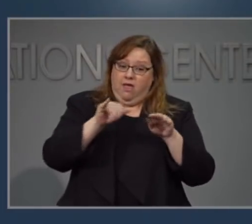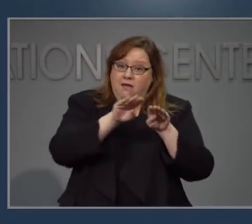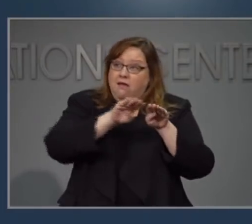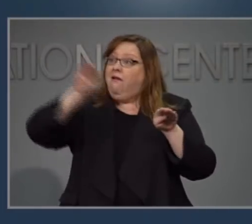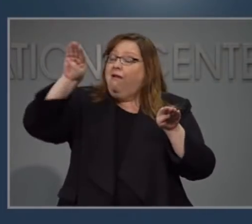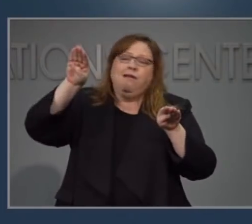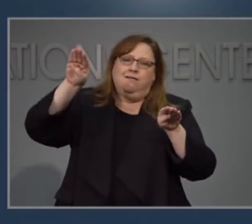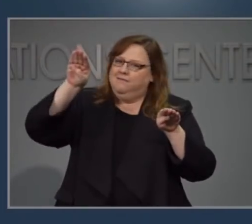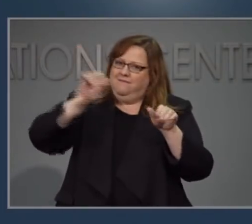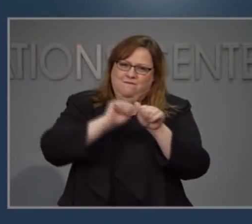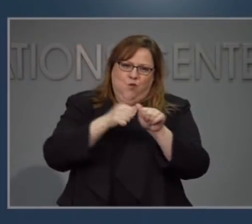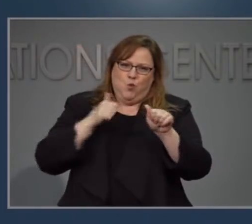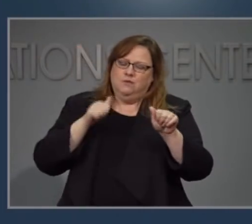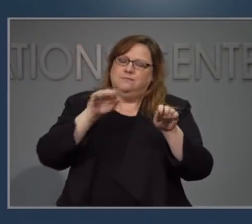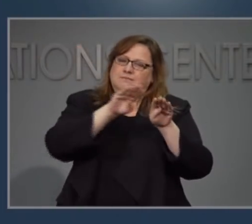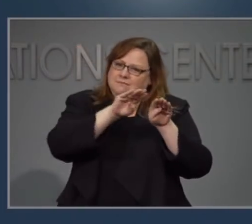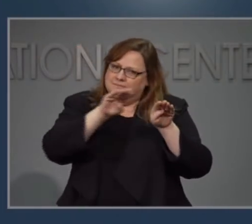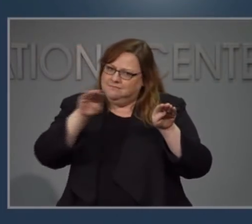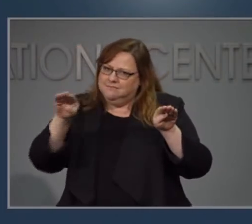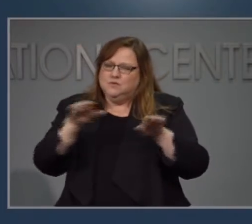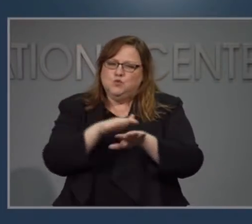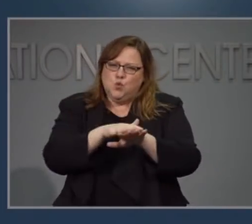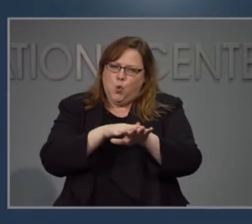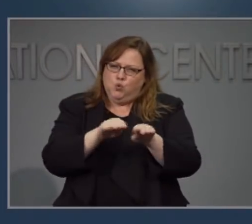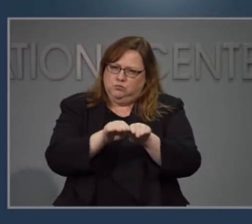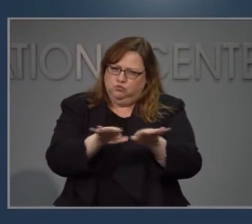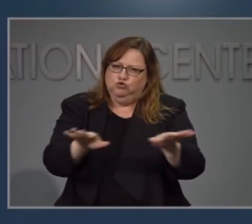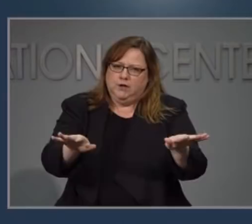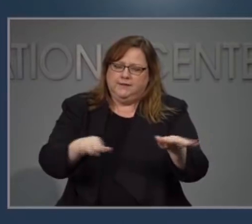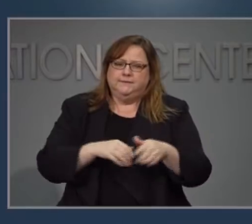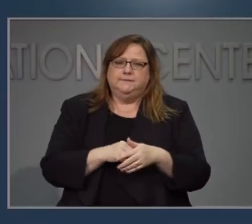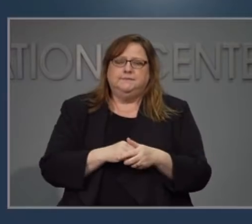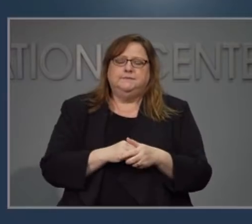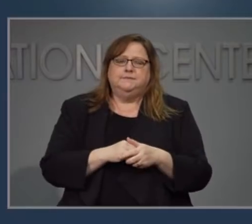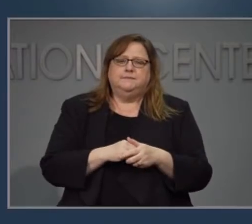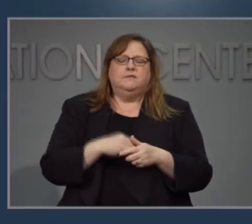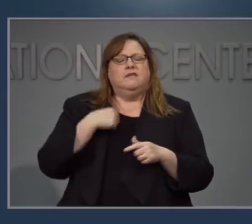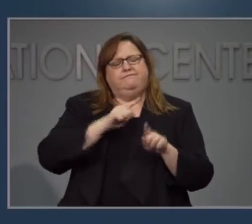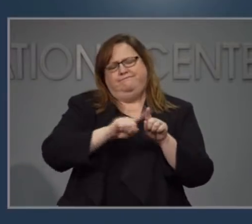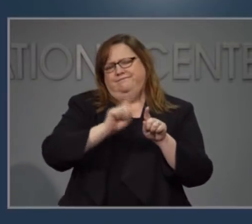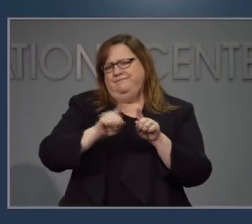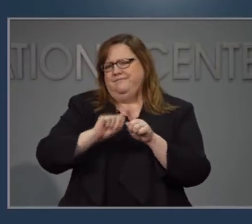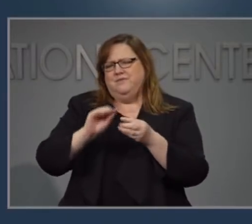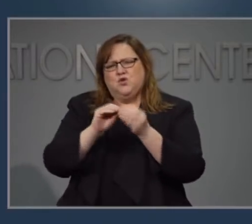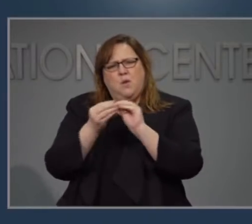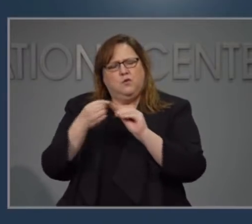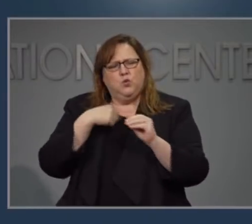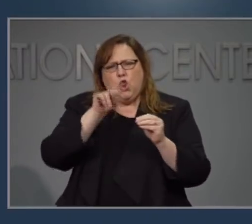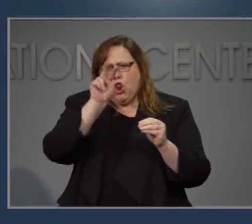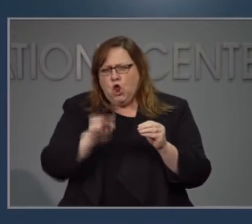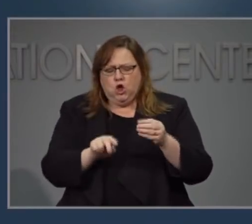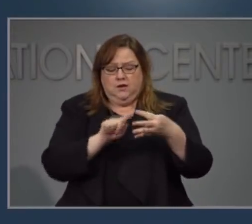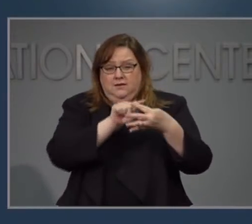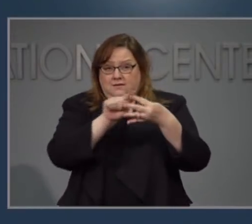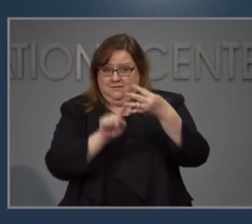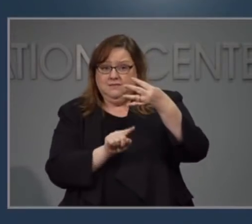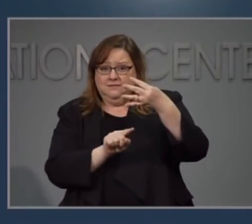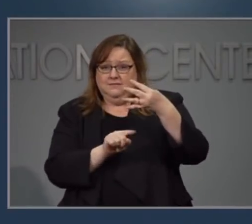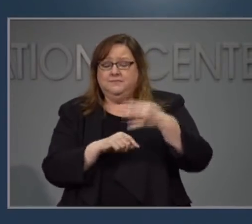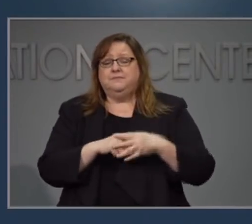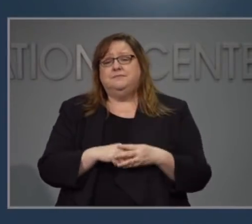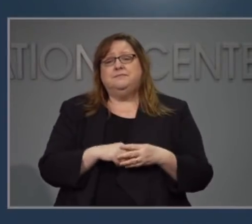combination of trends that guide our decision-making, including looking at COVID-like syndromic cases, lab-confirmed